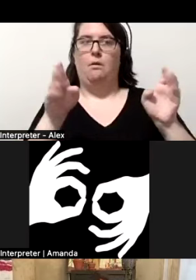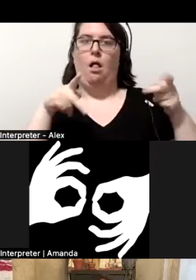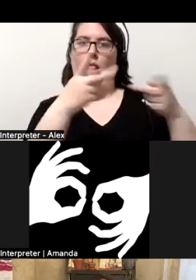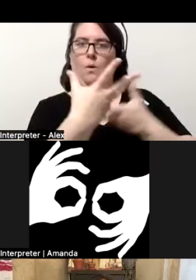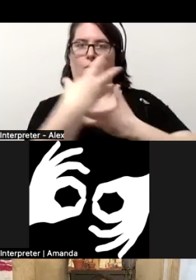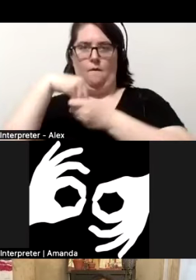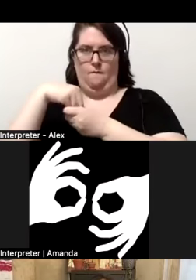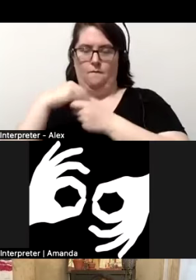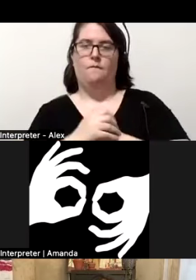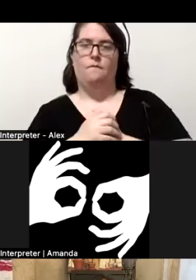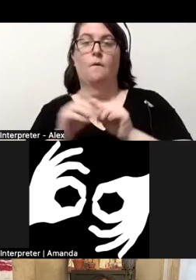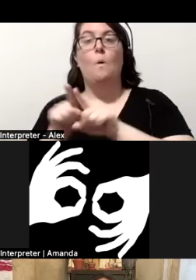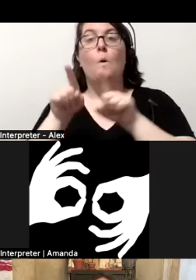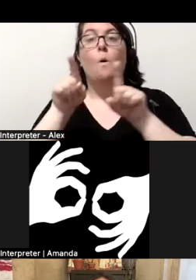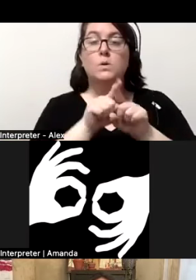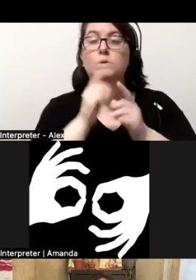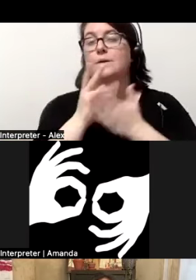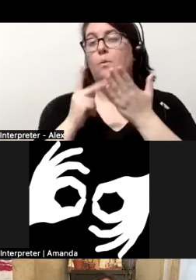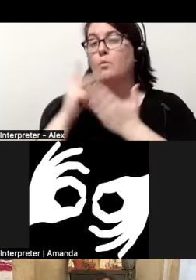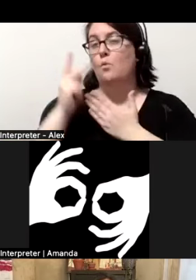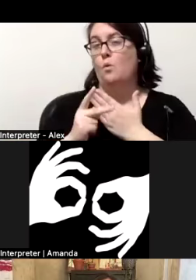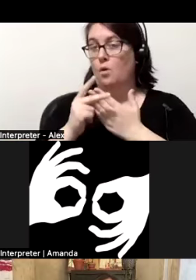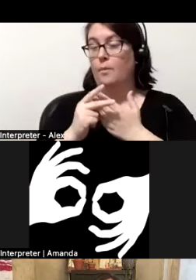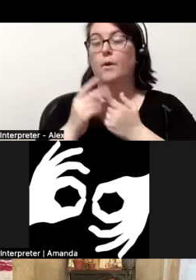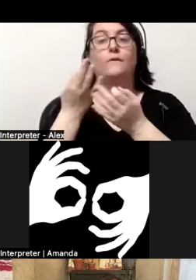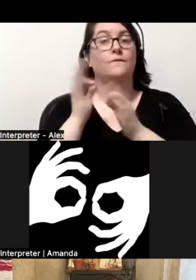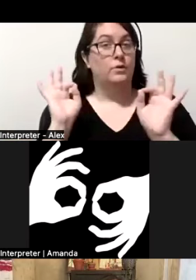in addition, it has to include some programming that is offered free of